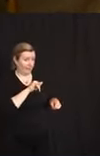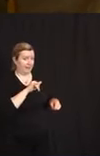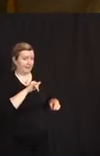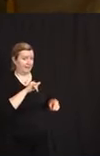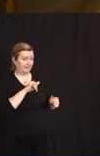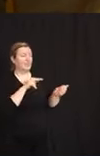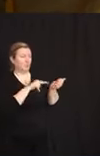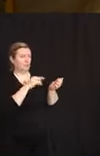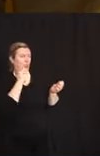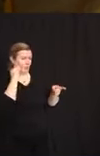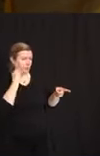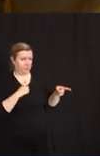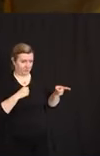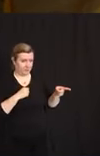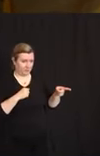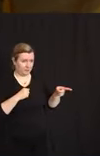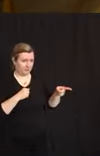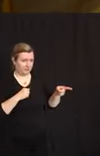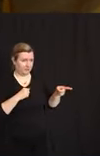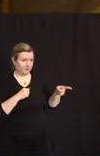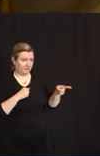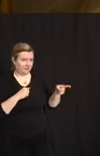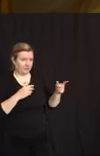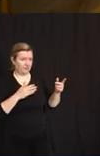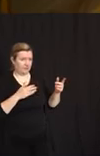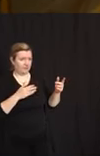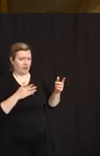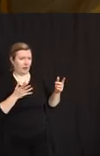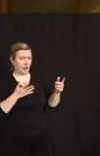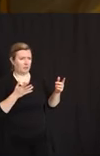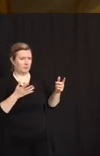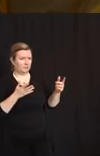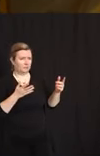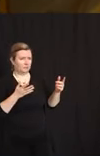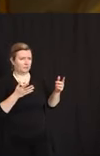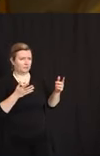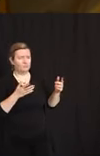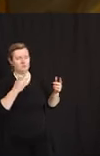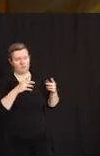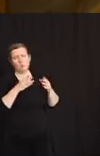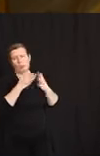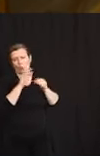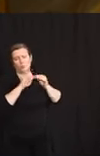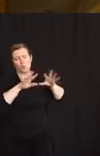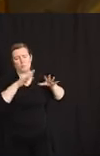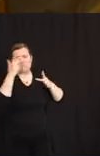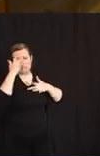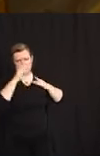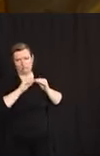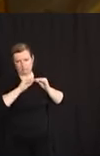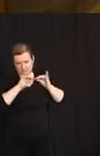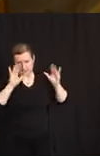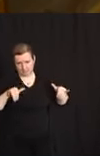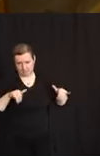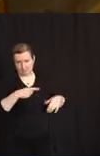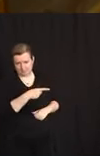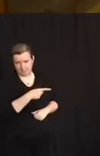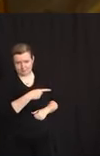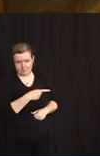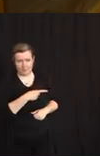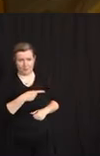disease system, and that's what was posted. Some of the nursing homes are saying, well, it's not exactly accurate. So we're giving them